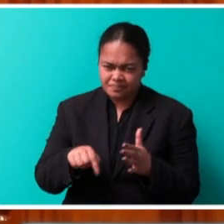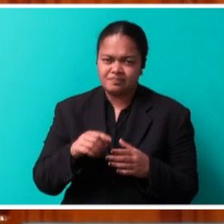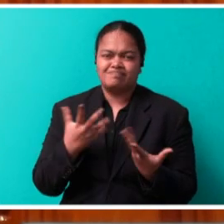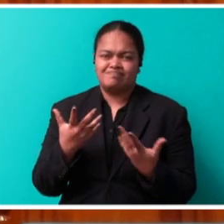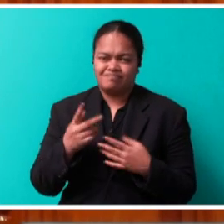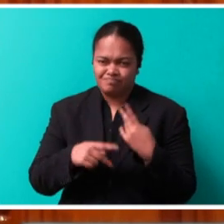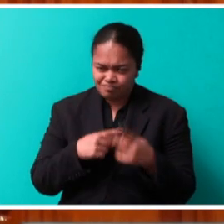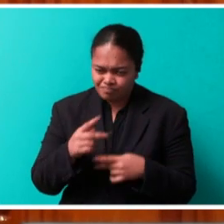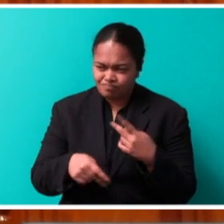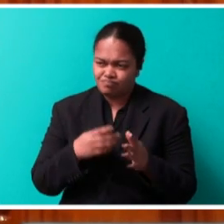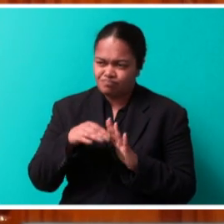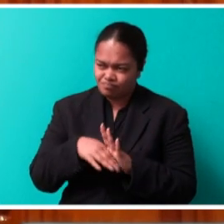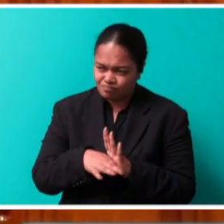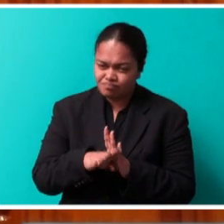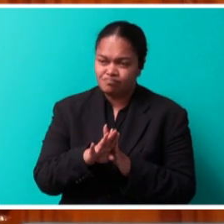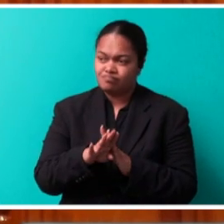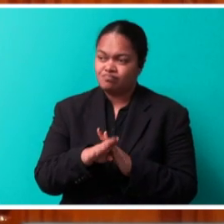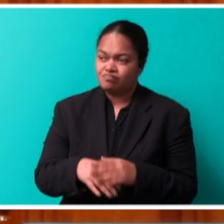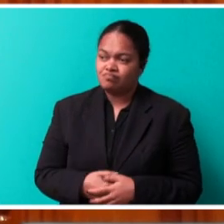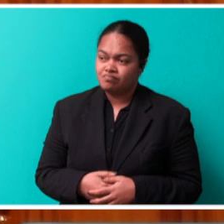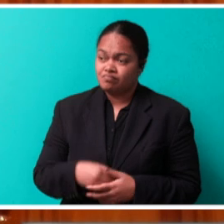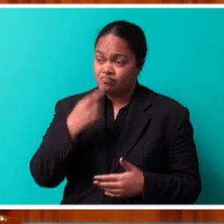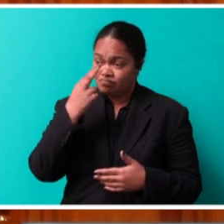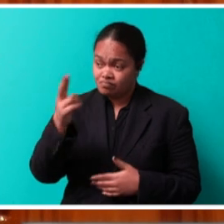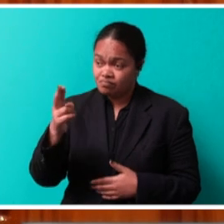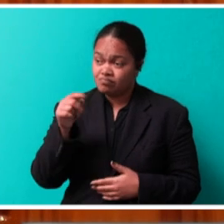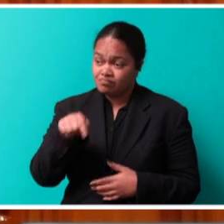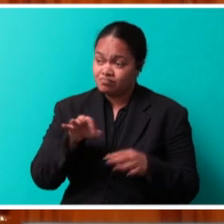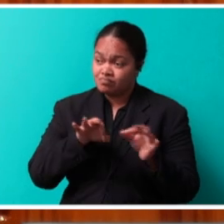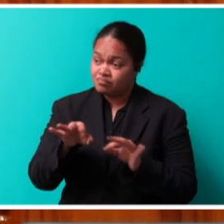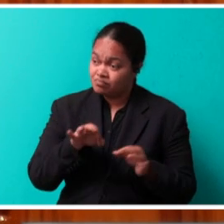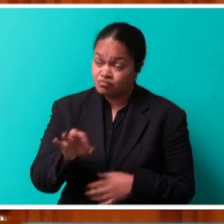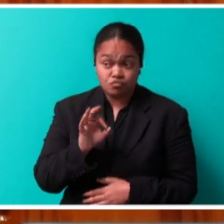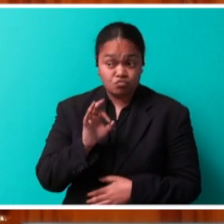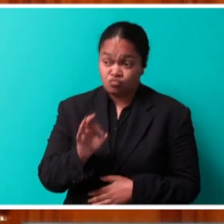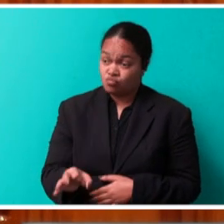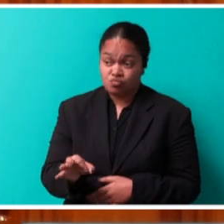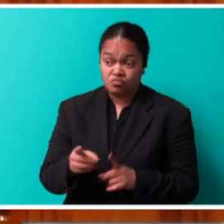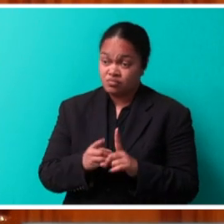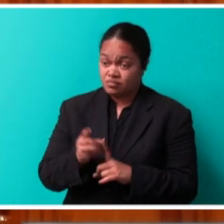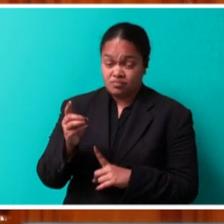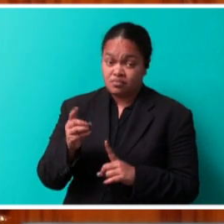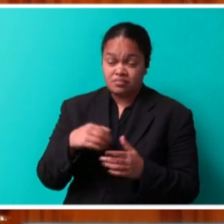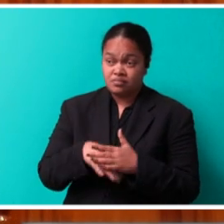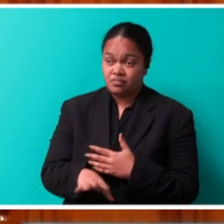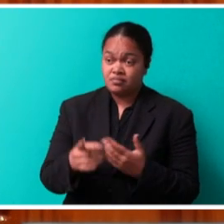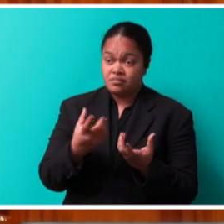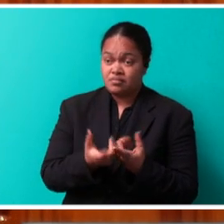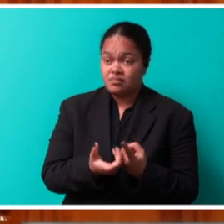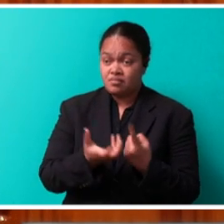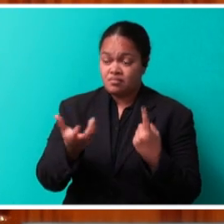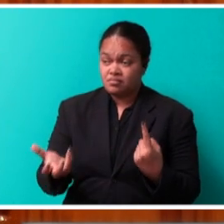progress. In closing, Honourable Speaker, these plans are not being developed in isolation. This entire